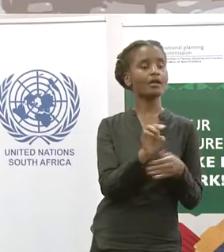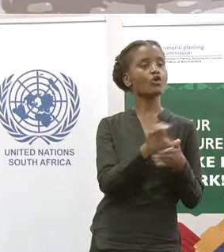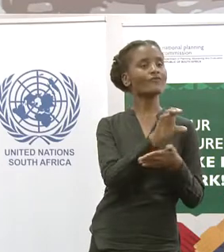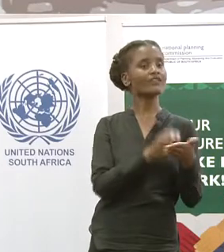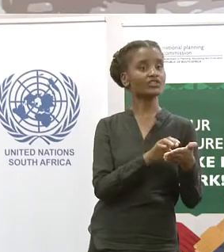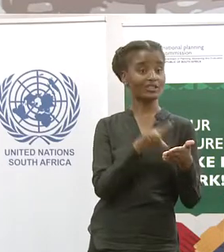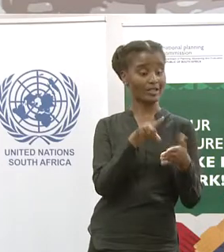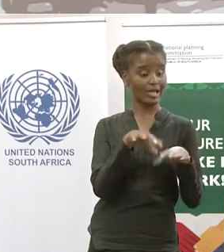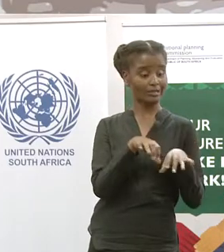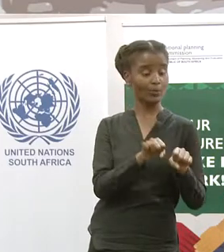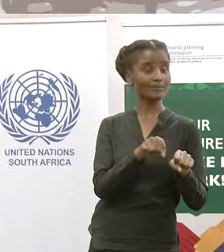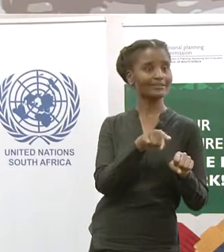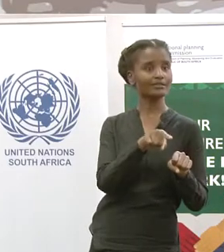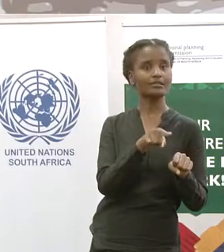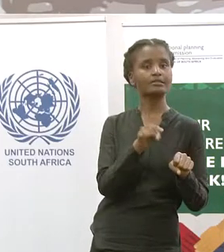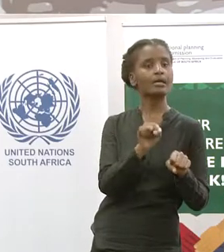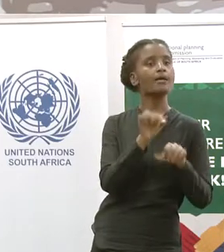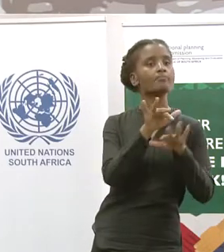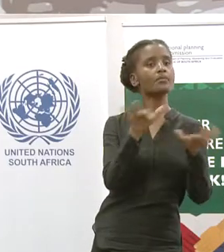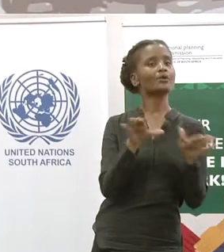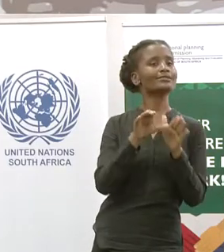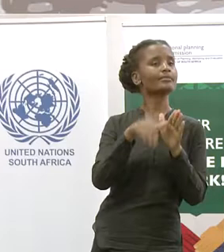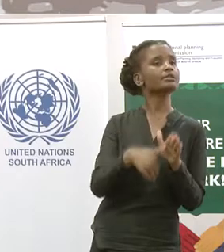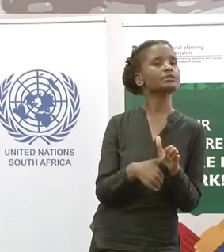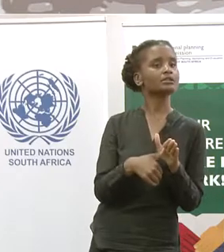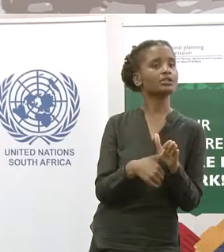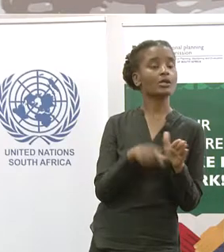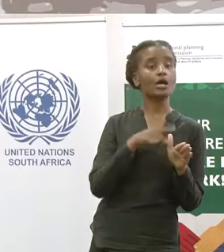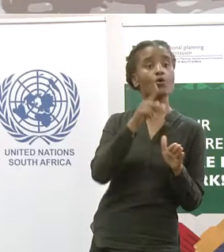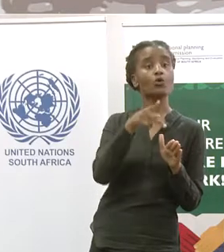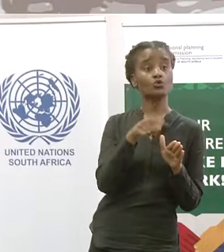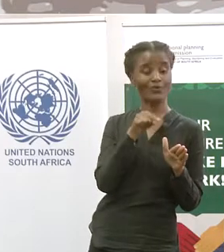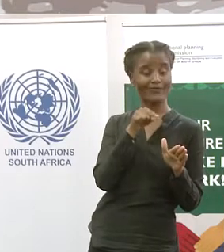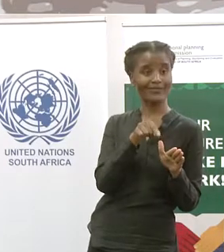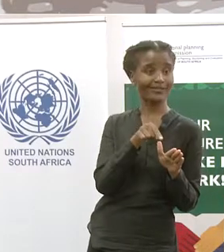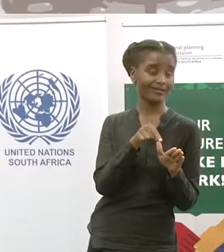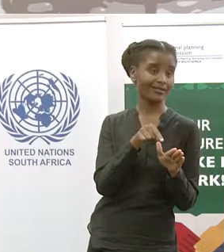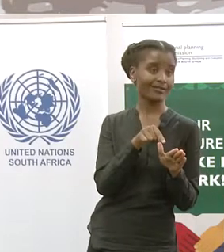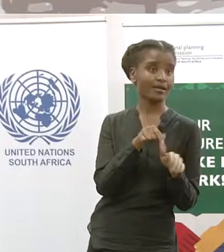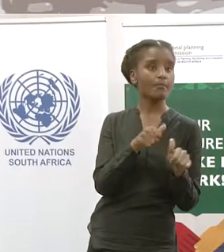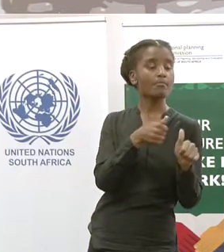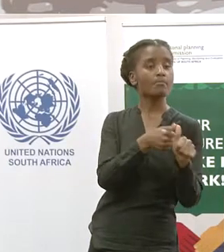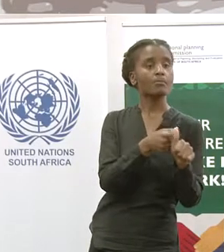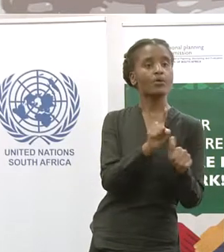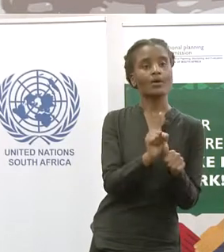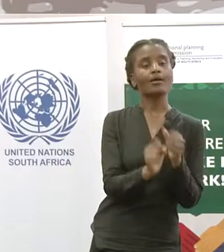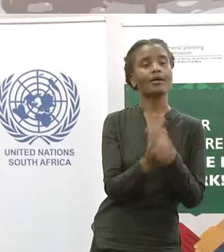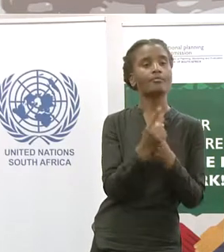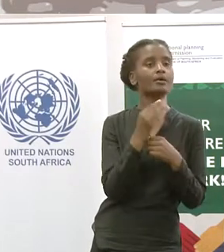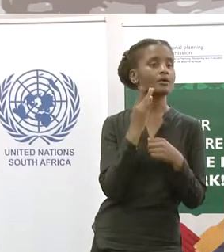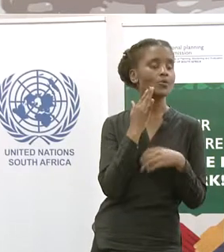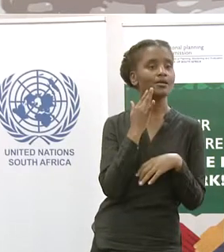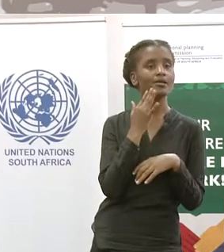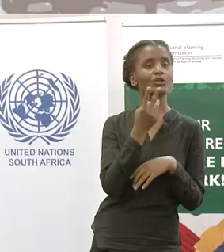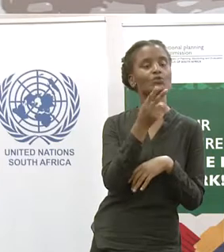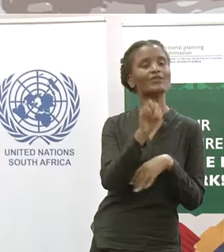Convention on the Rights of Persons with Disability and its optional protocol only on 13 December